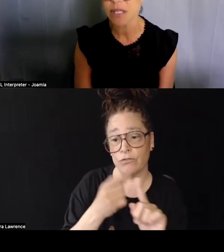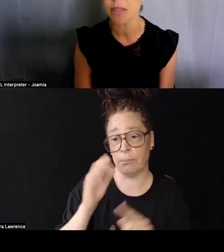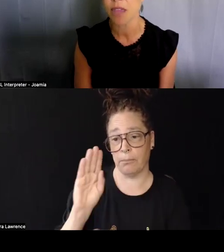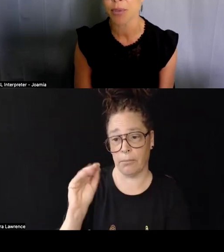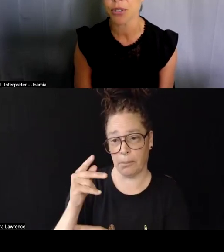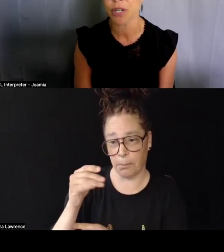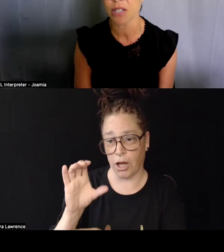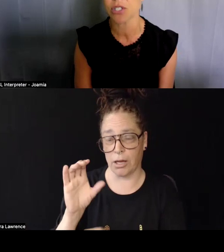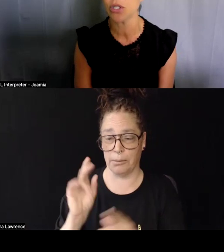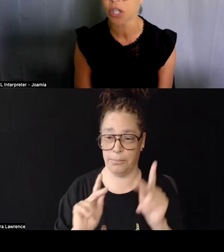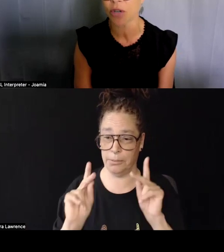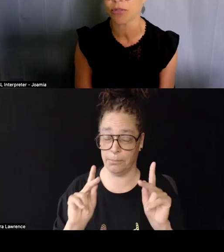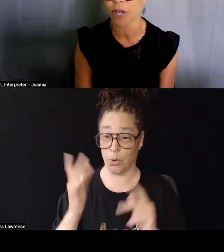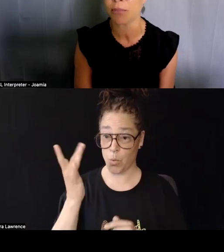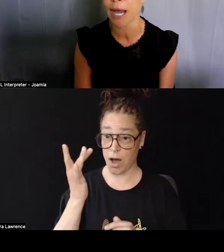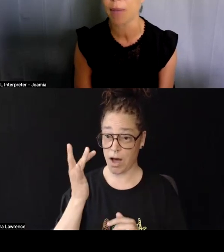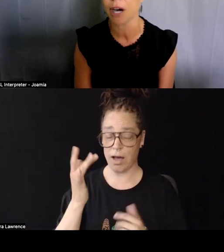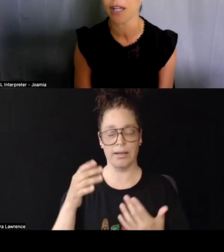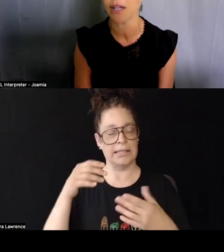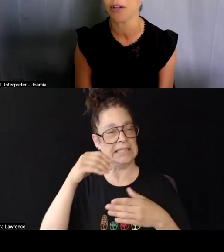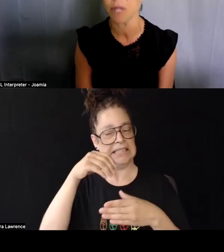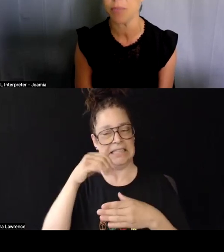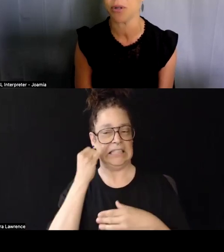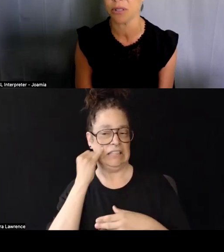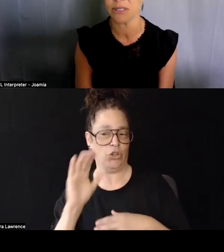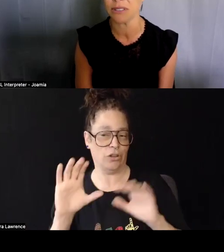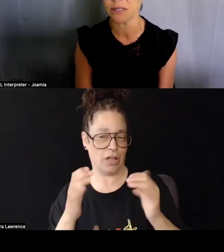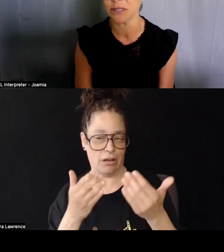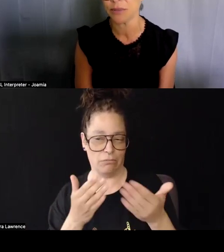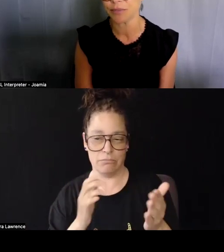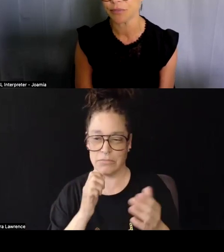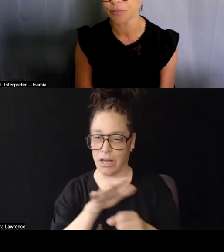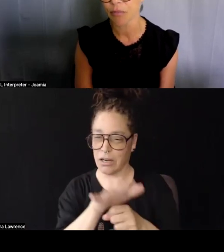and missing the opportunities to learn from BIPOC people.